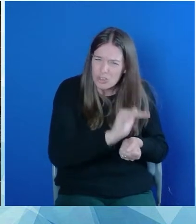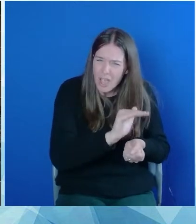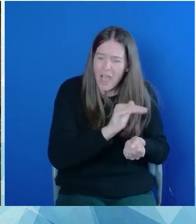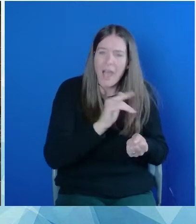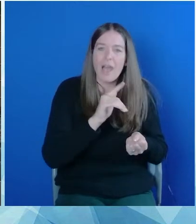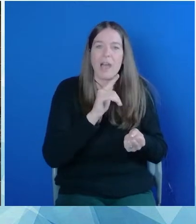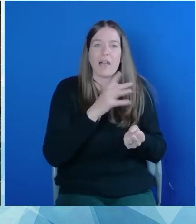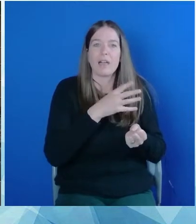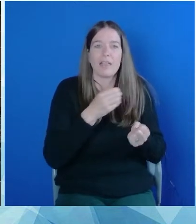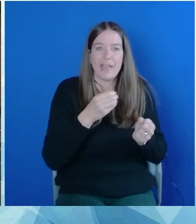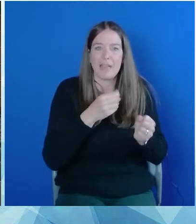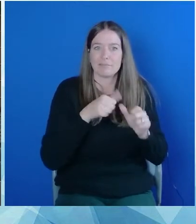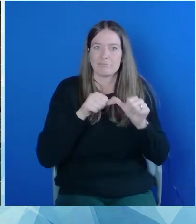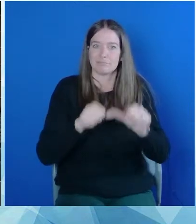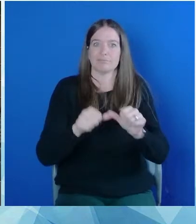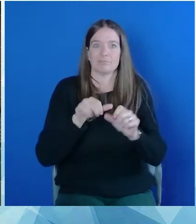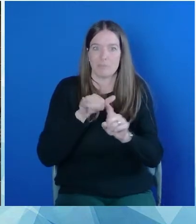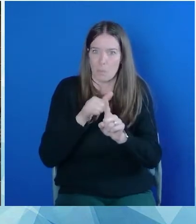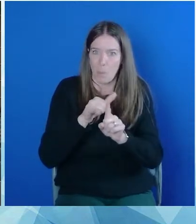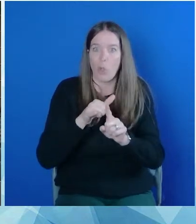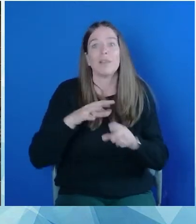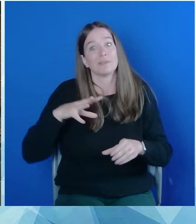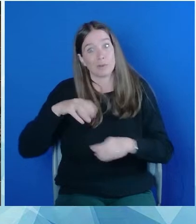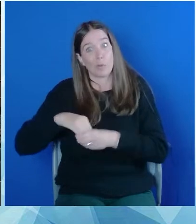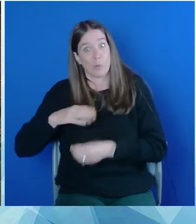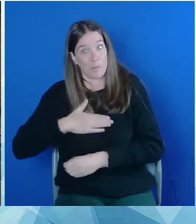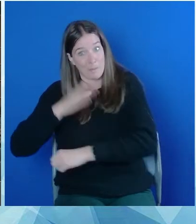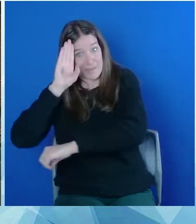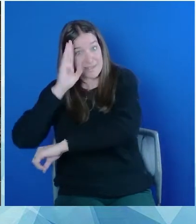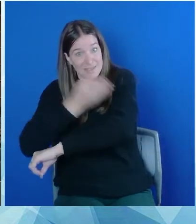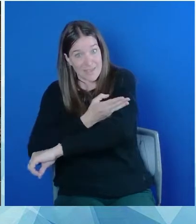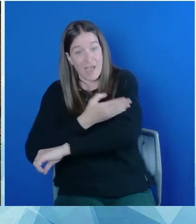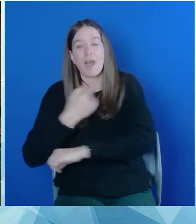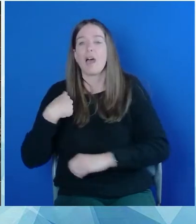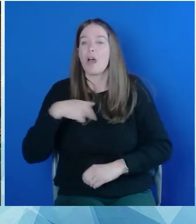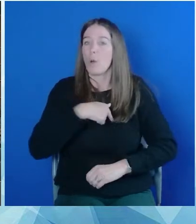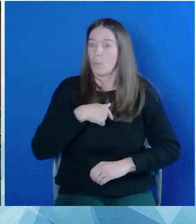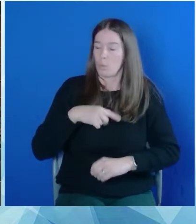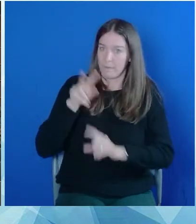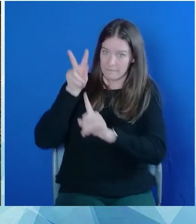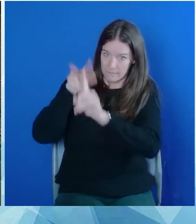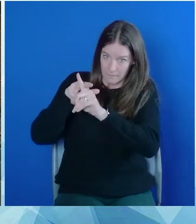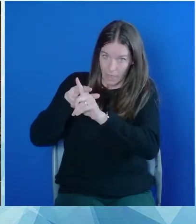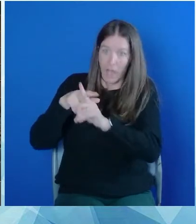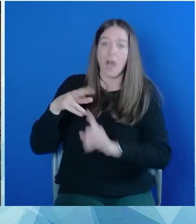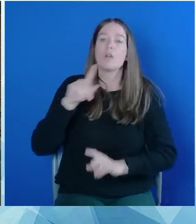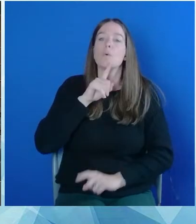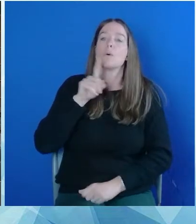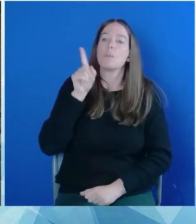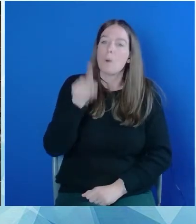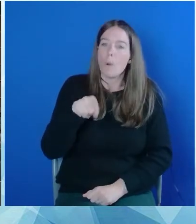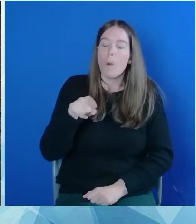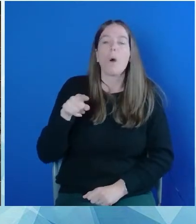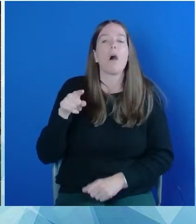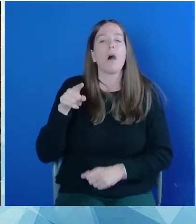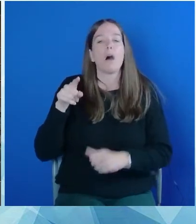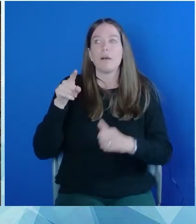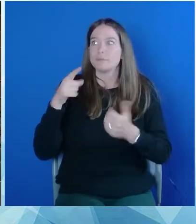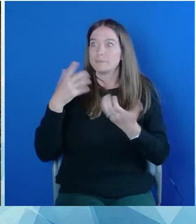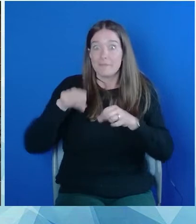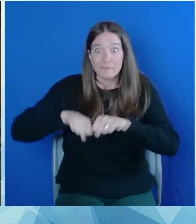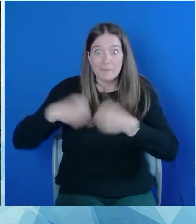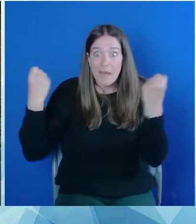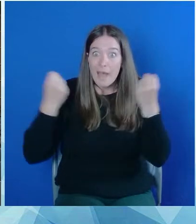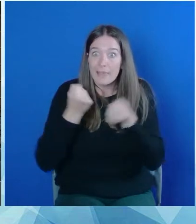who is on this campus. We escalated that report, violation of the safety plan at multiple instances. We elevated that